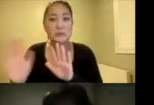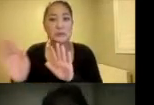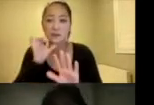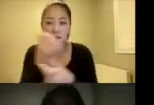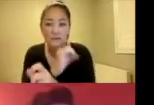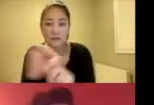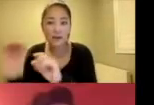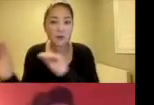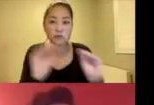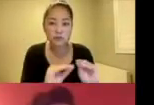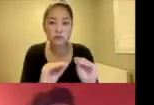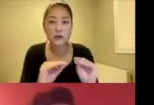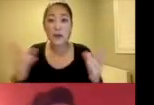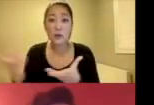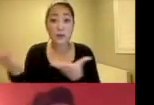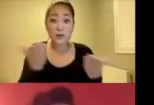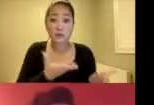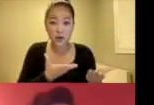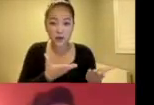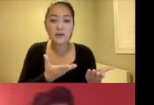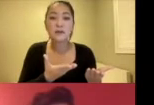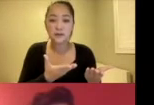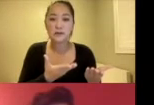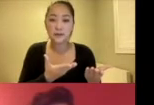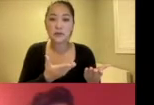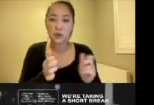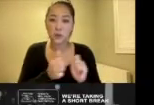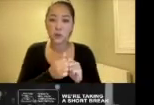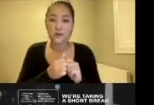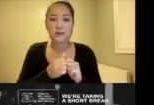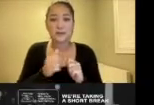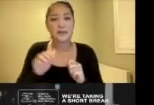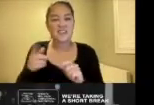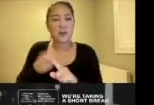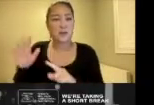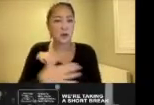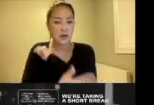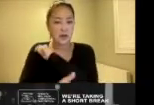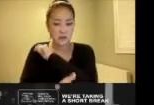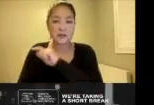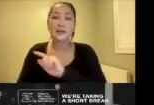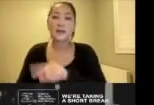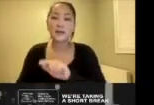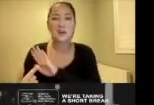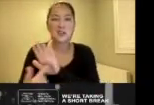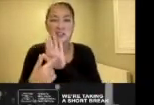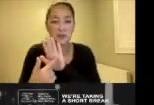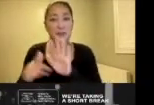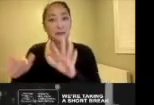brought with them. We showed a nice balance of the family needing to come to a new place and a new